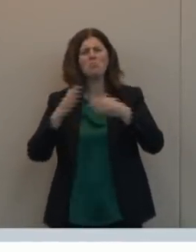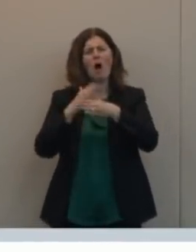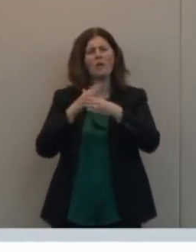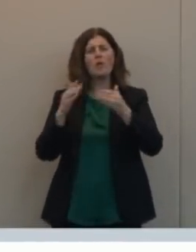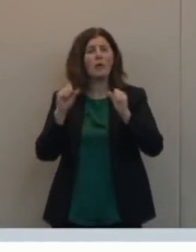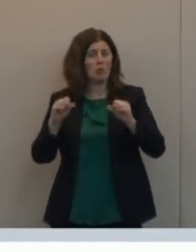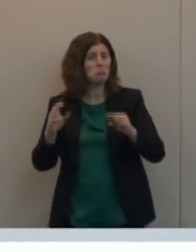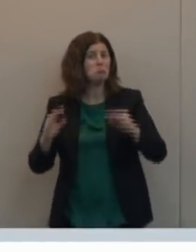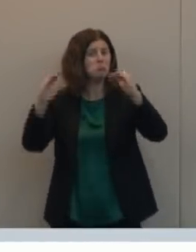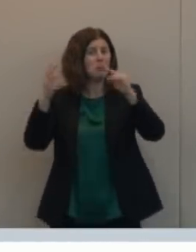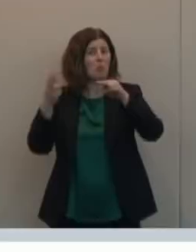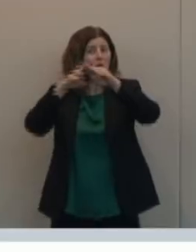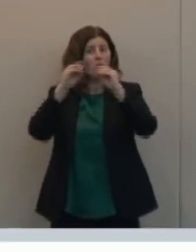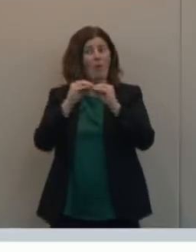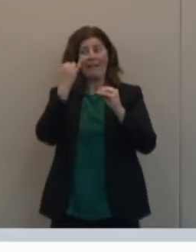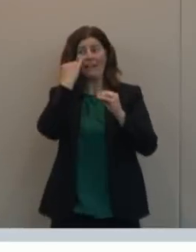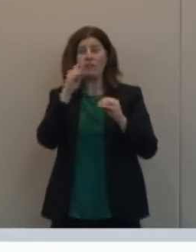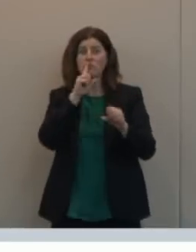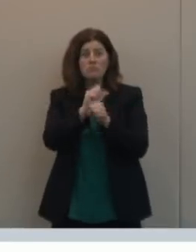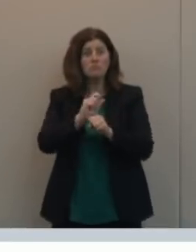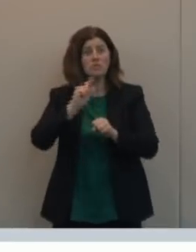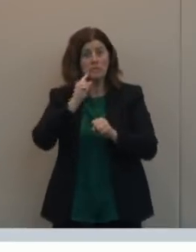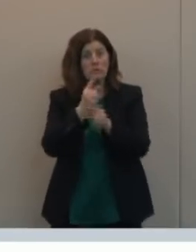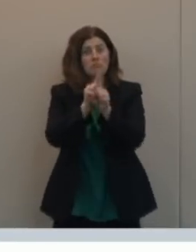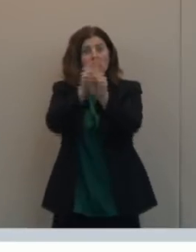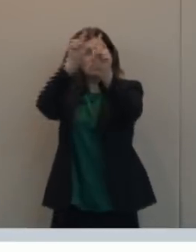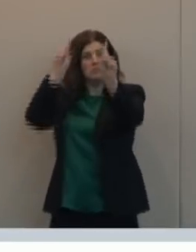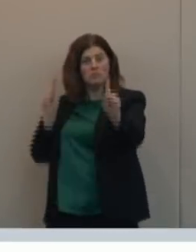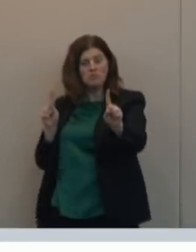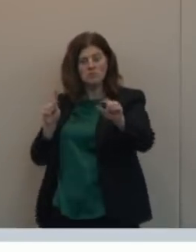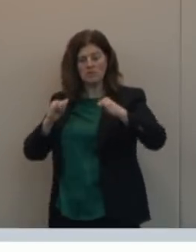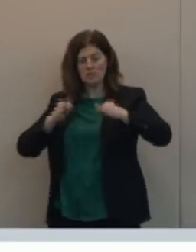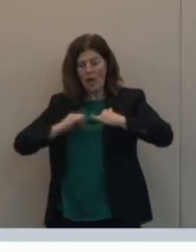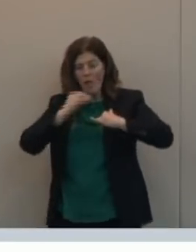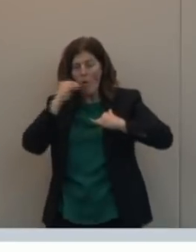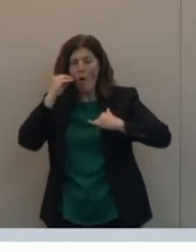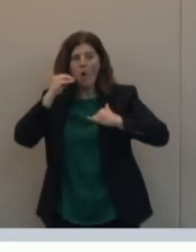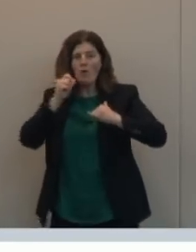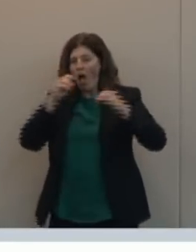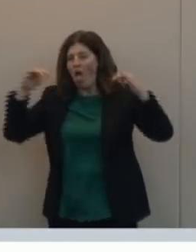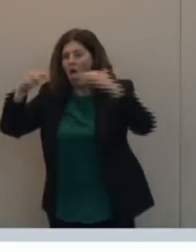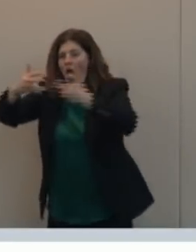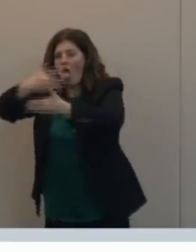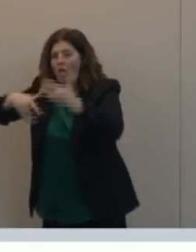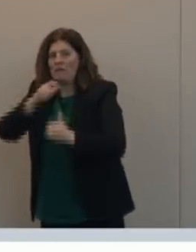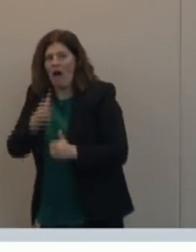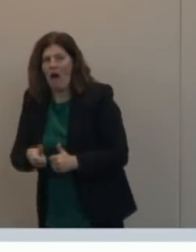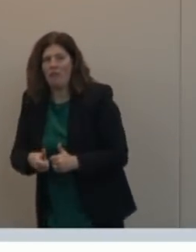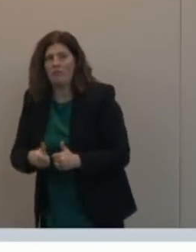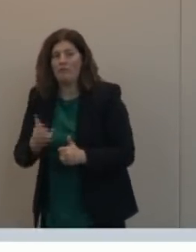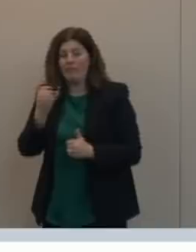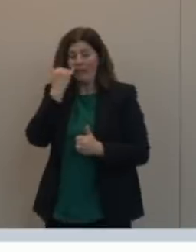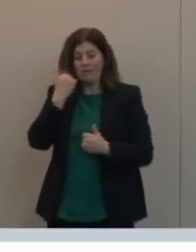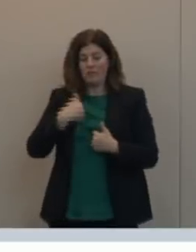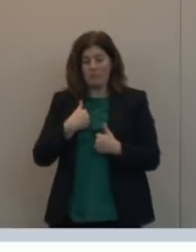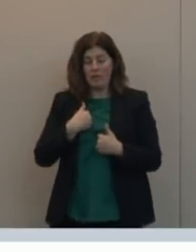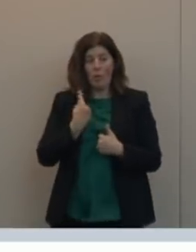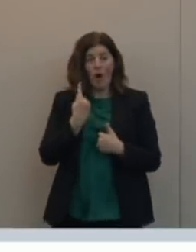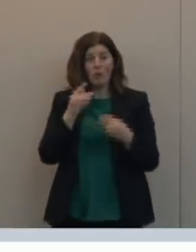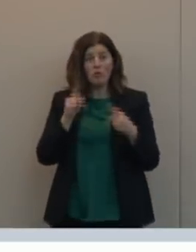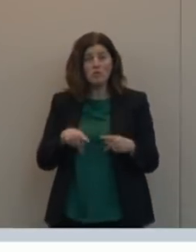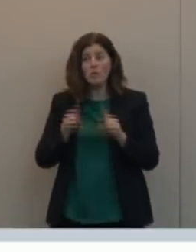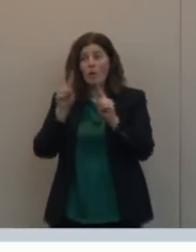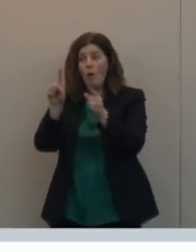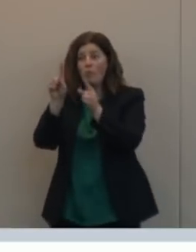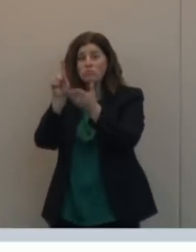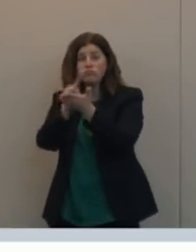improve if we all take seriously social distancing, stay away from crowds, select one person to go to the grocery store every 2